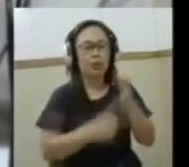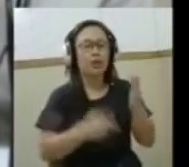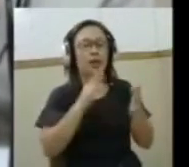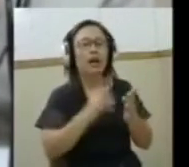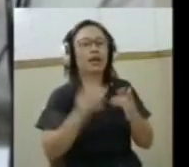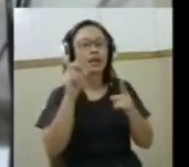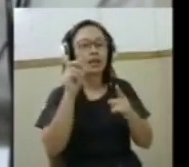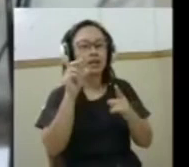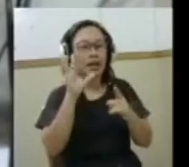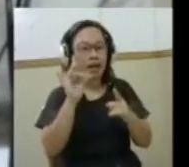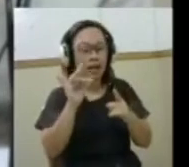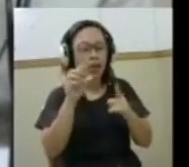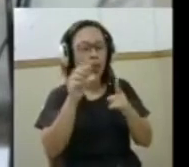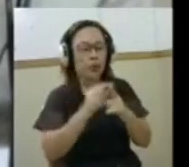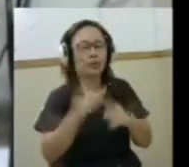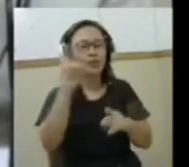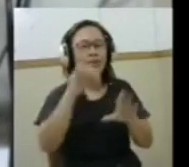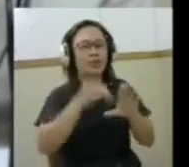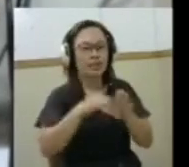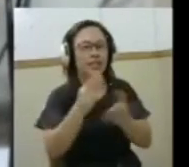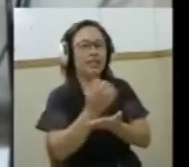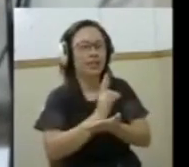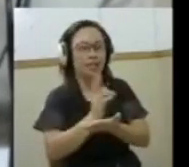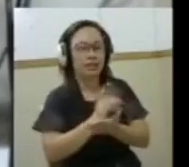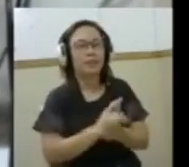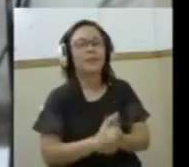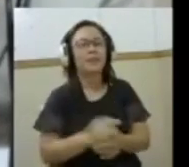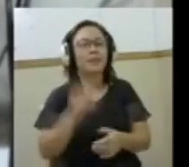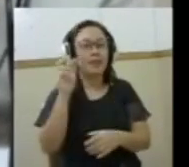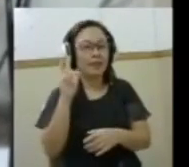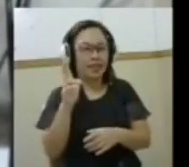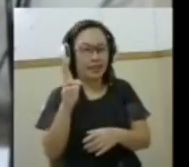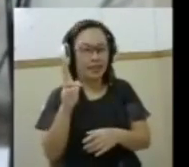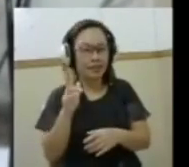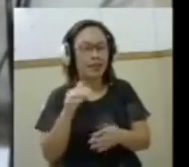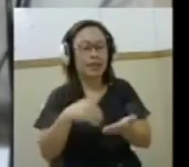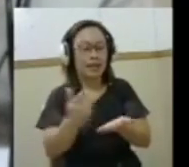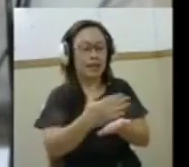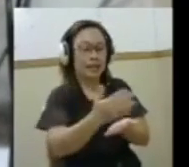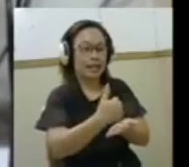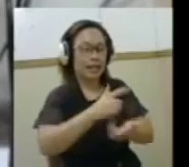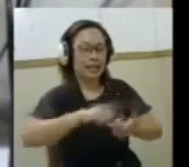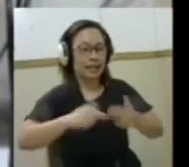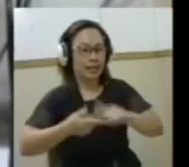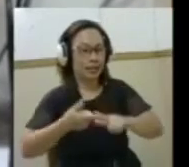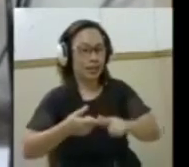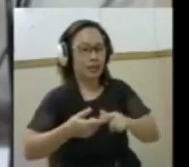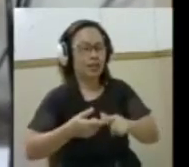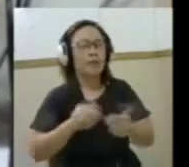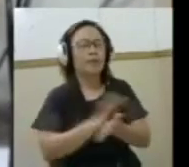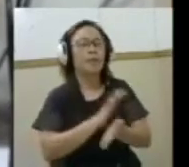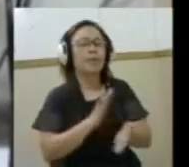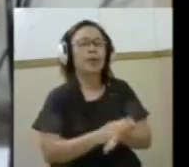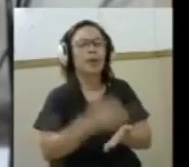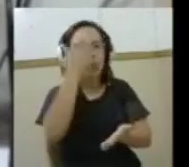8 technical terms used in research? Number 3, in gathering literature for your research paper,